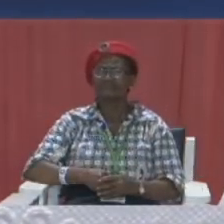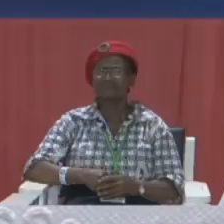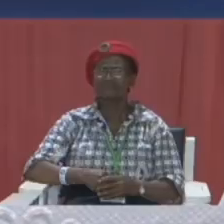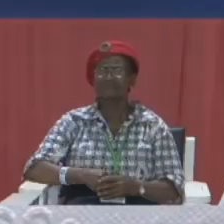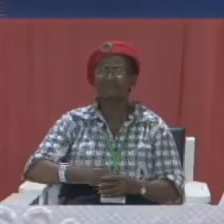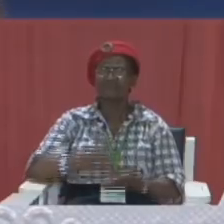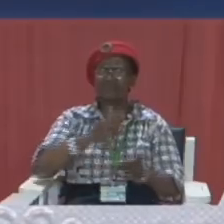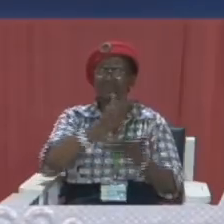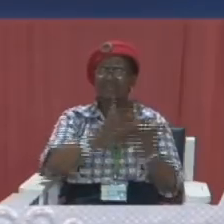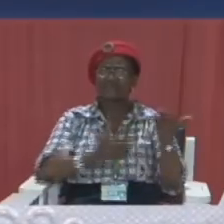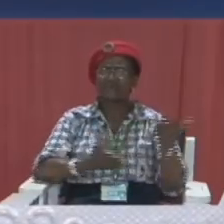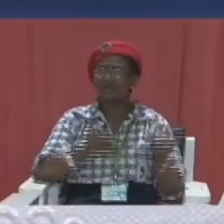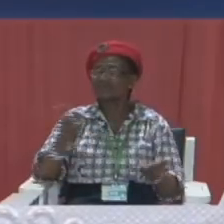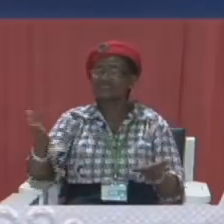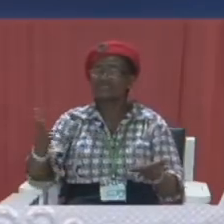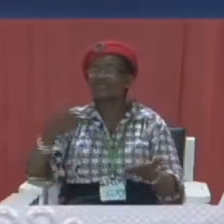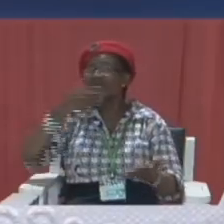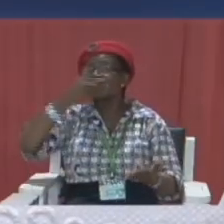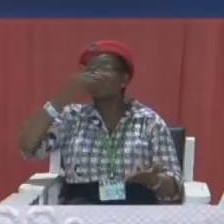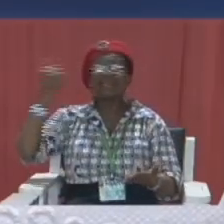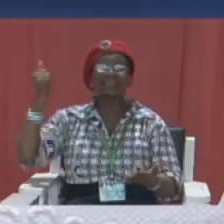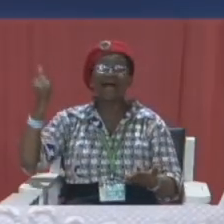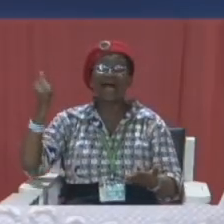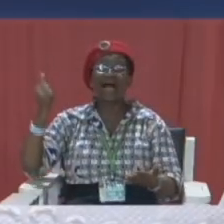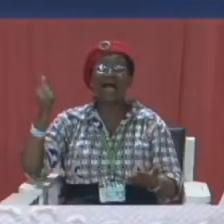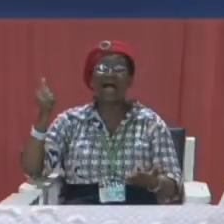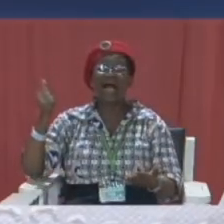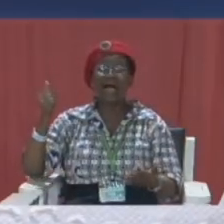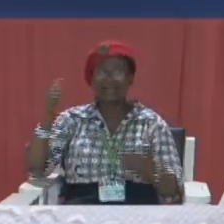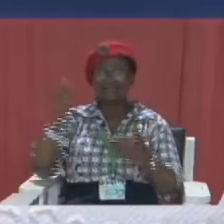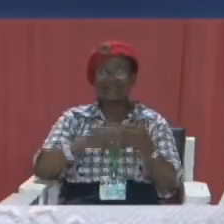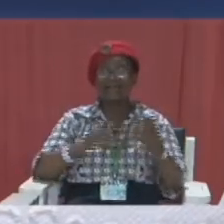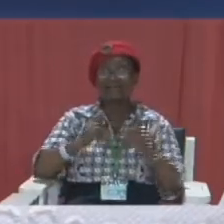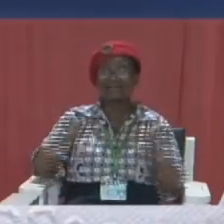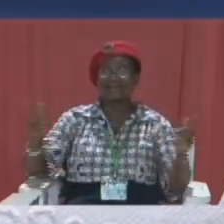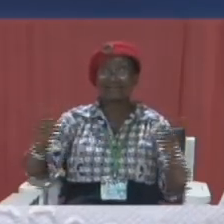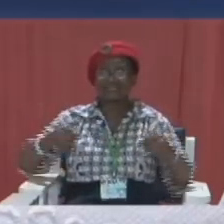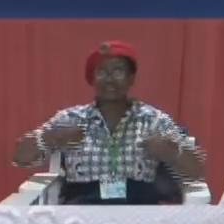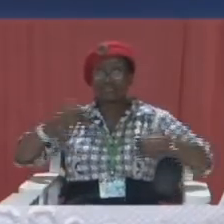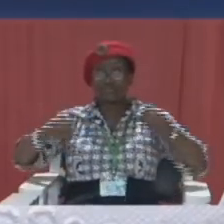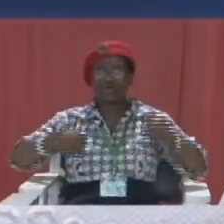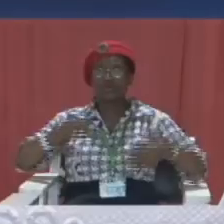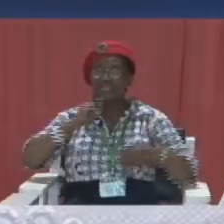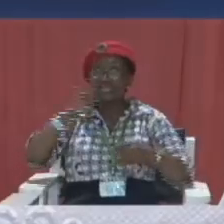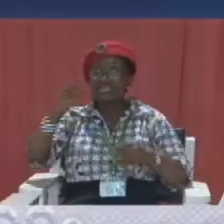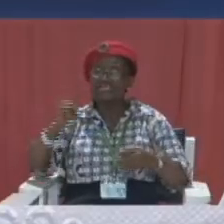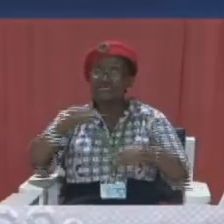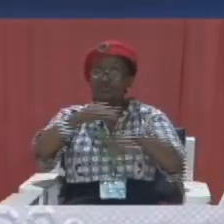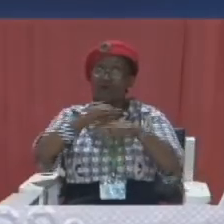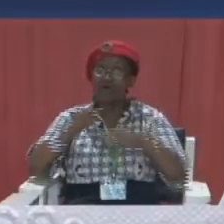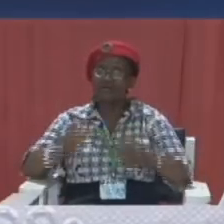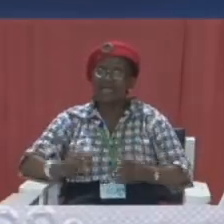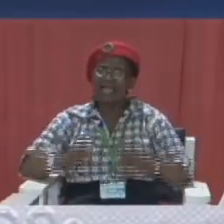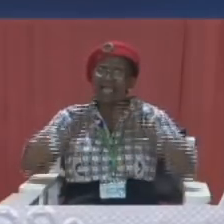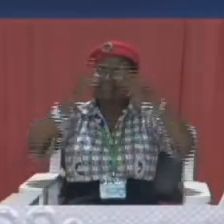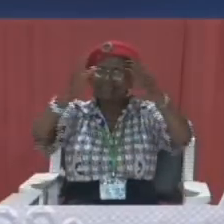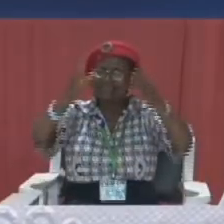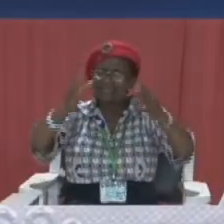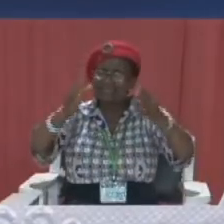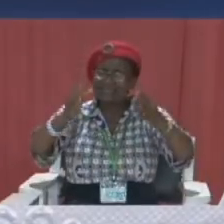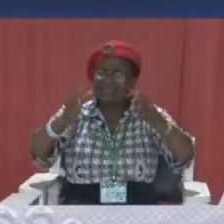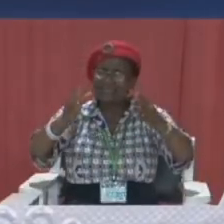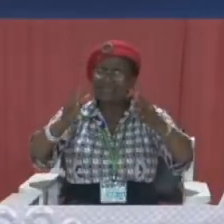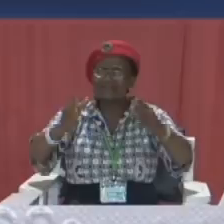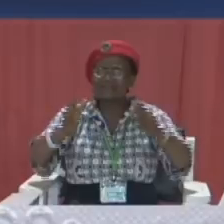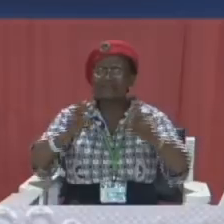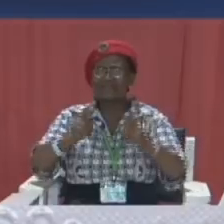Something better than great joy is called exceeding great joy. O to dara ju ayo nla lo, o na ni ayo to